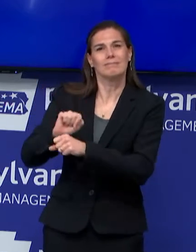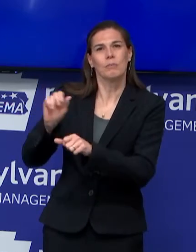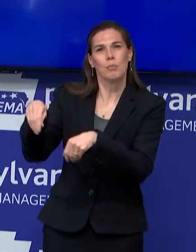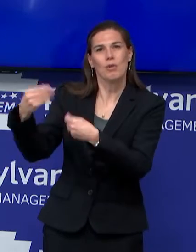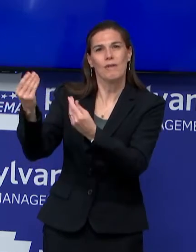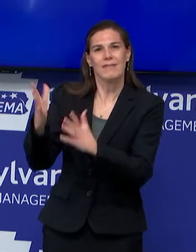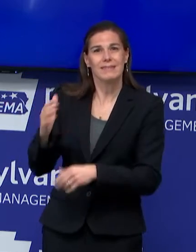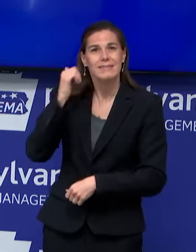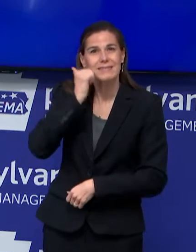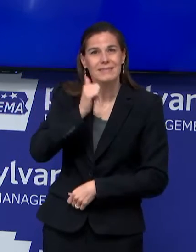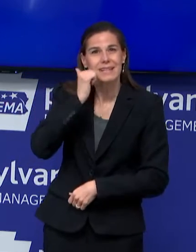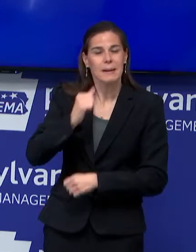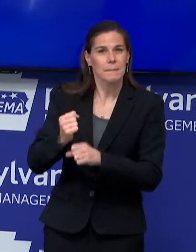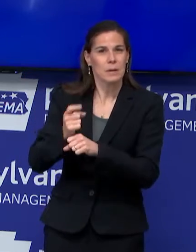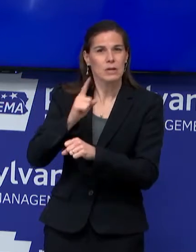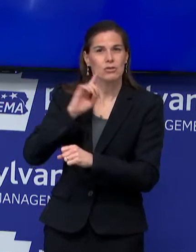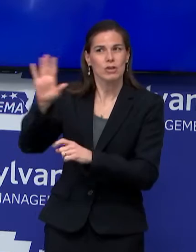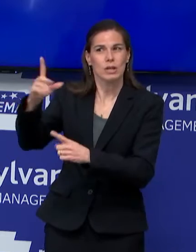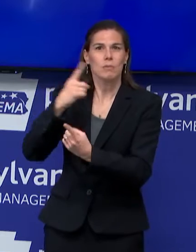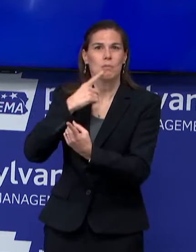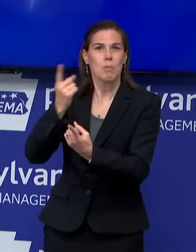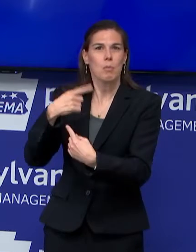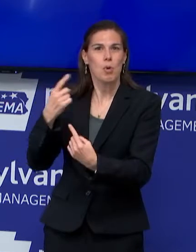make sure reporting is kept up to date.